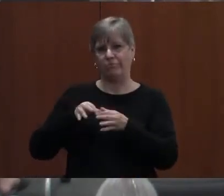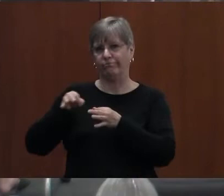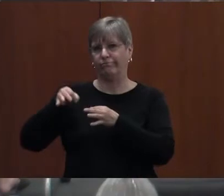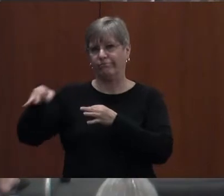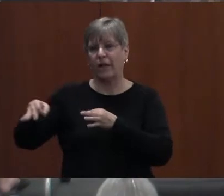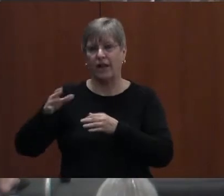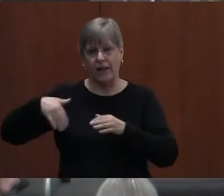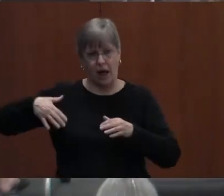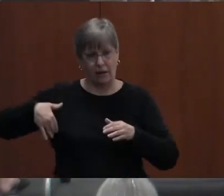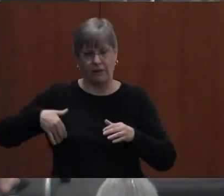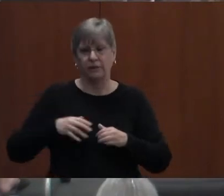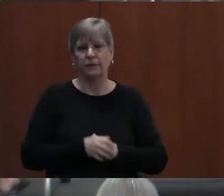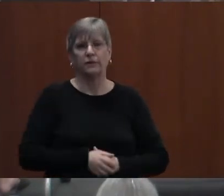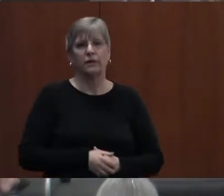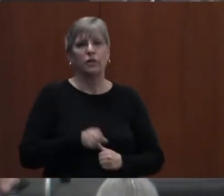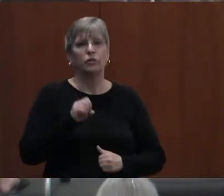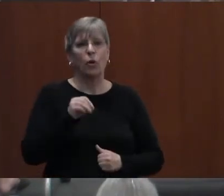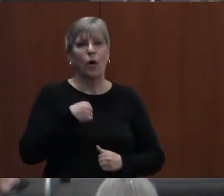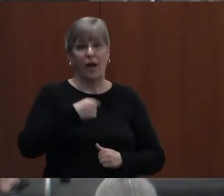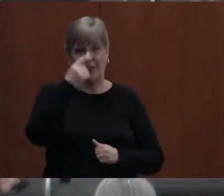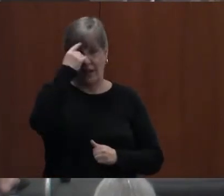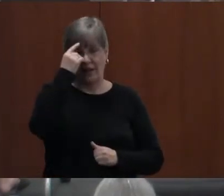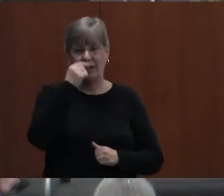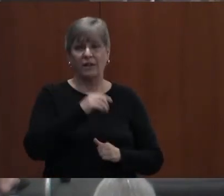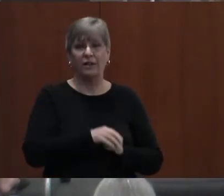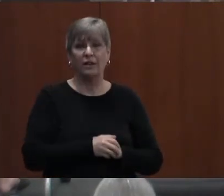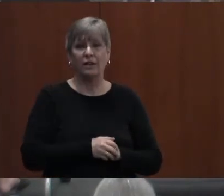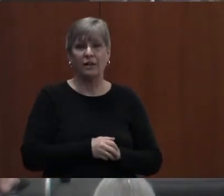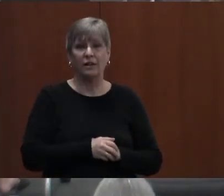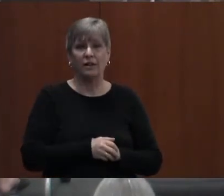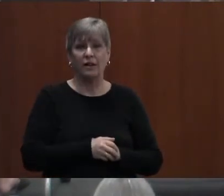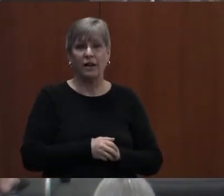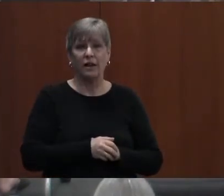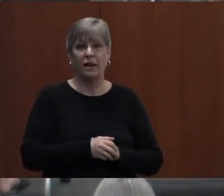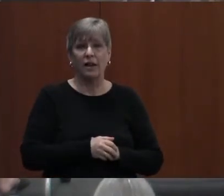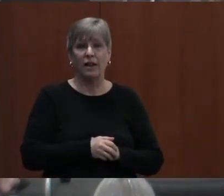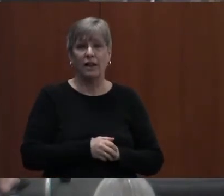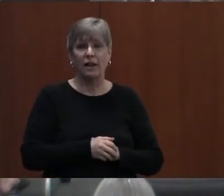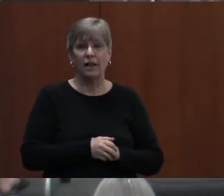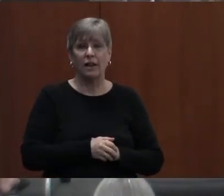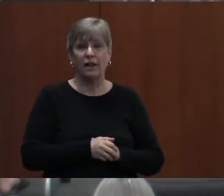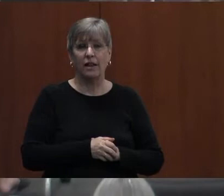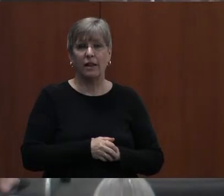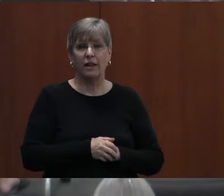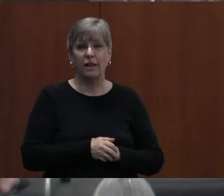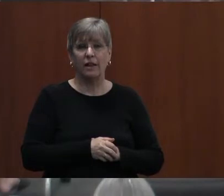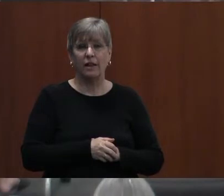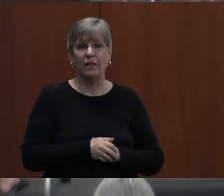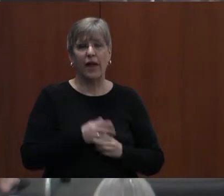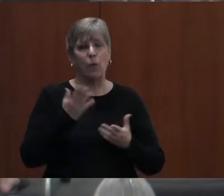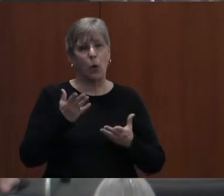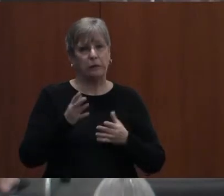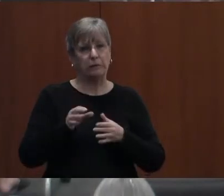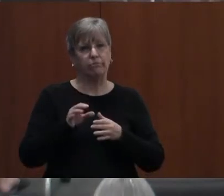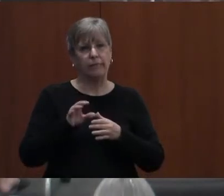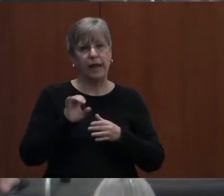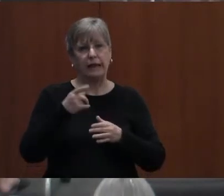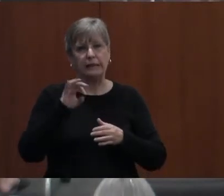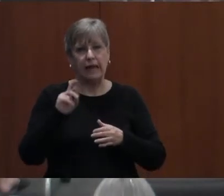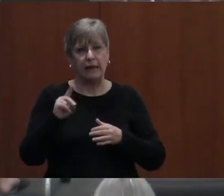yet. And I think they extended a little bit they would extend a little bit